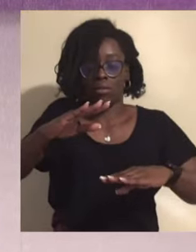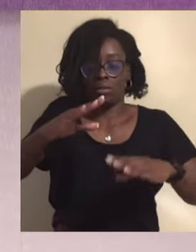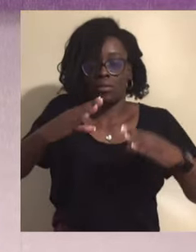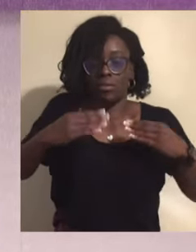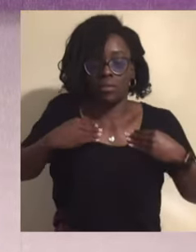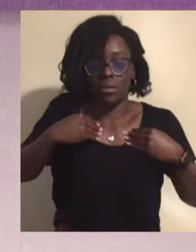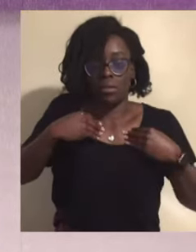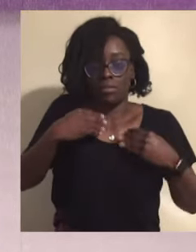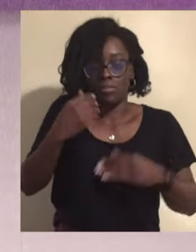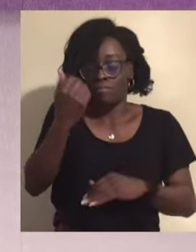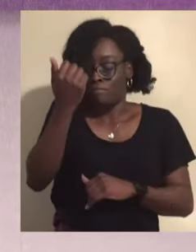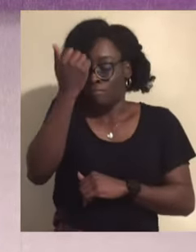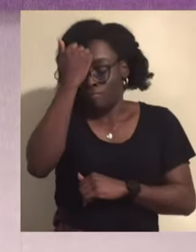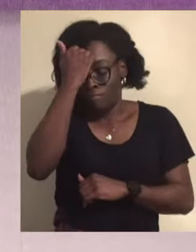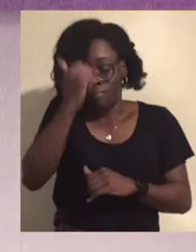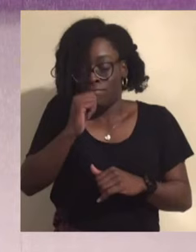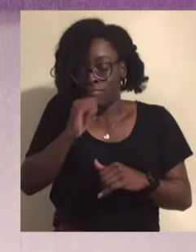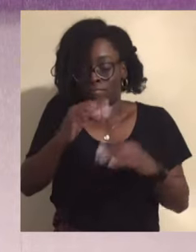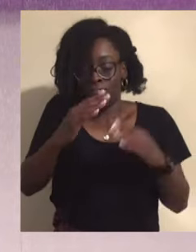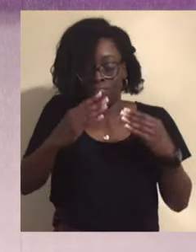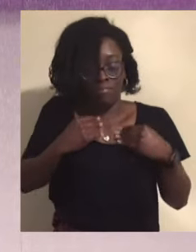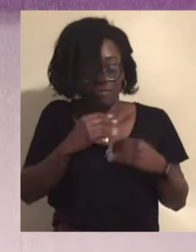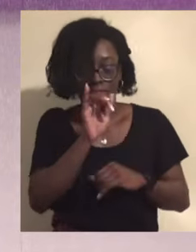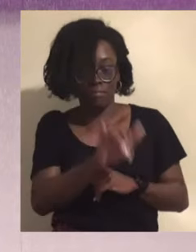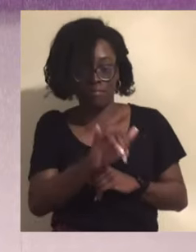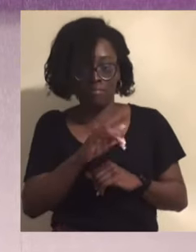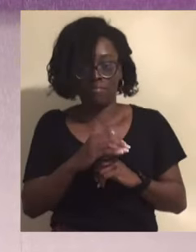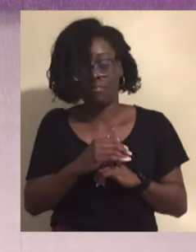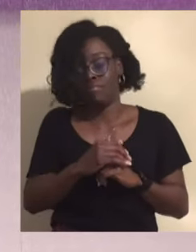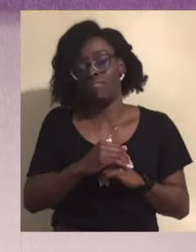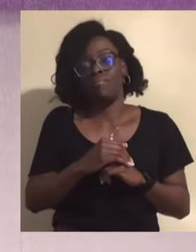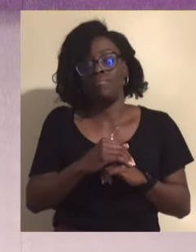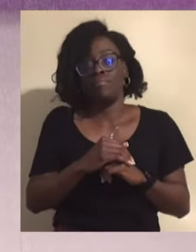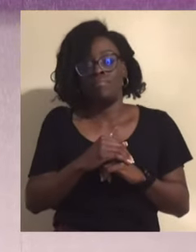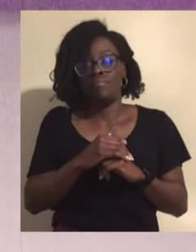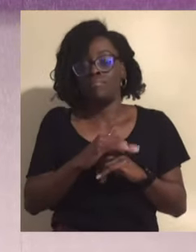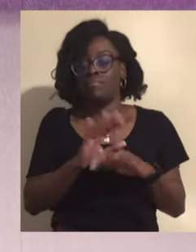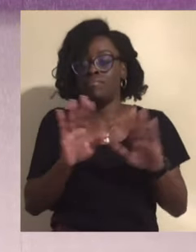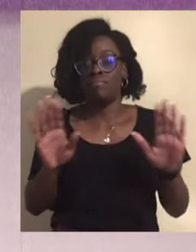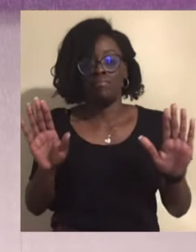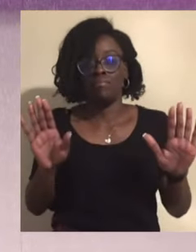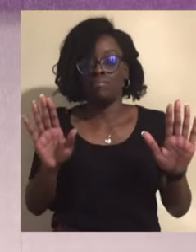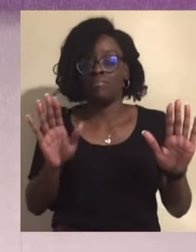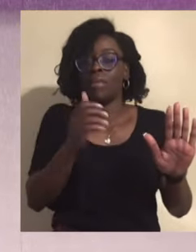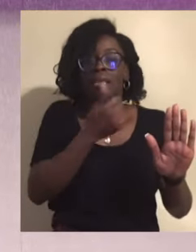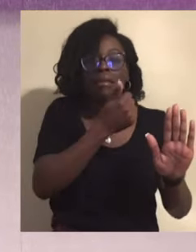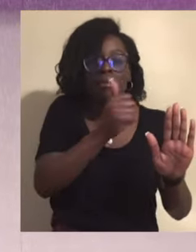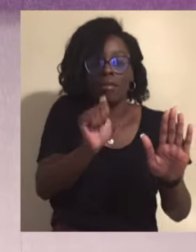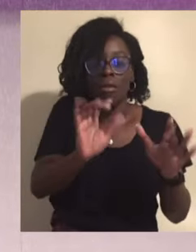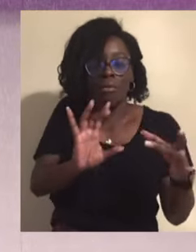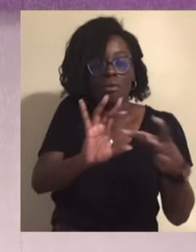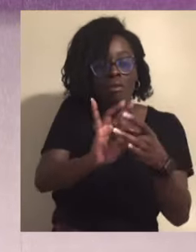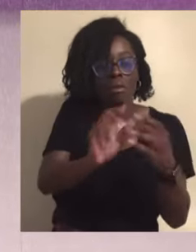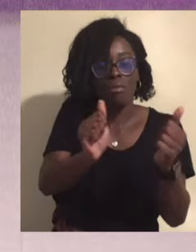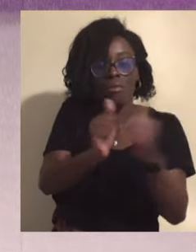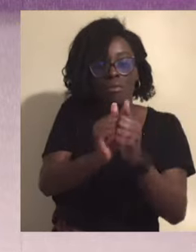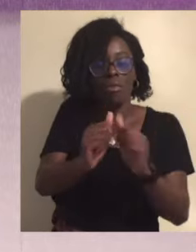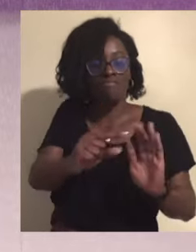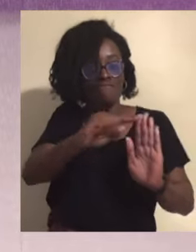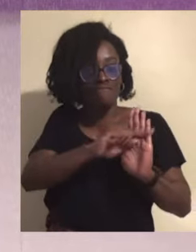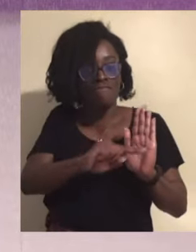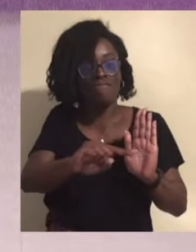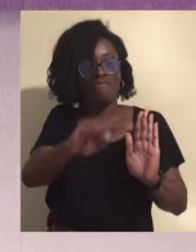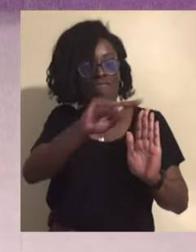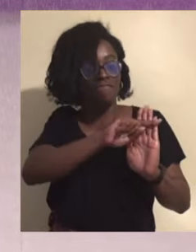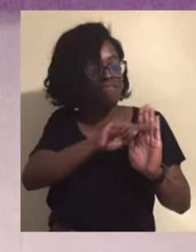negativity. I'm cutting off cynicism. I'm cutting off toxicity. I'm cutting off people who